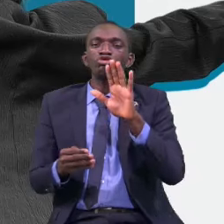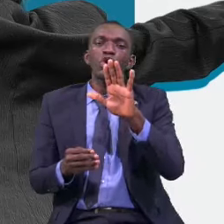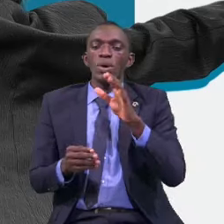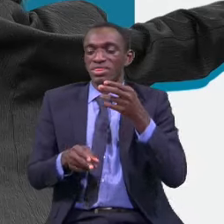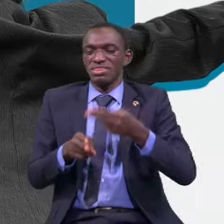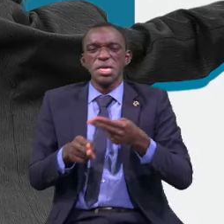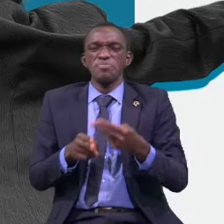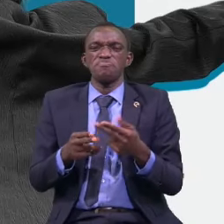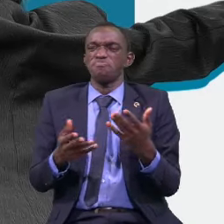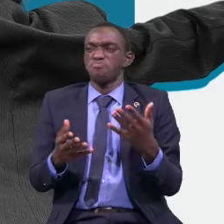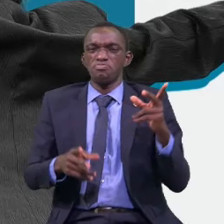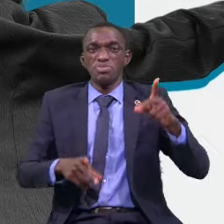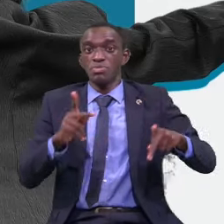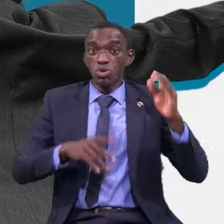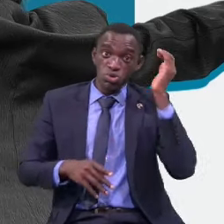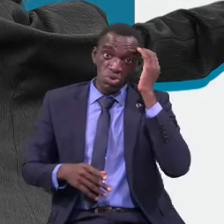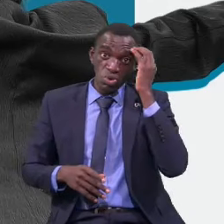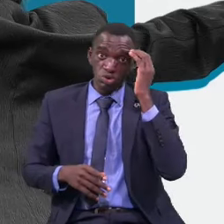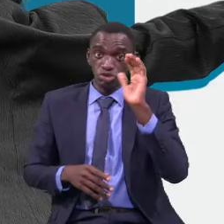around where you live.